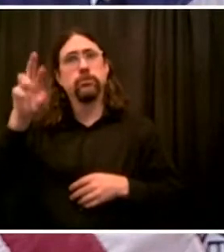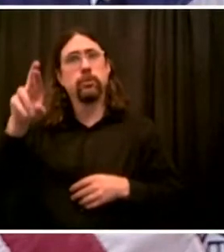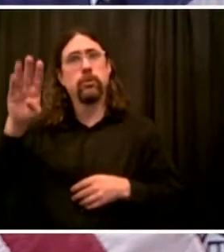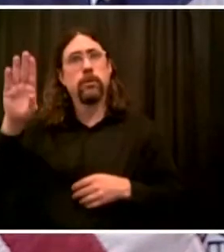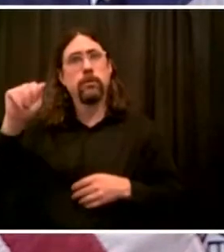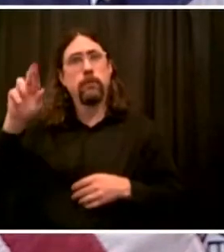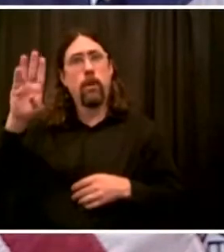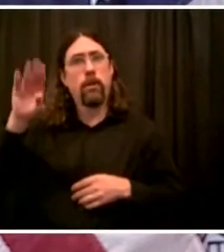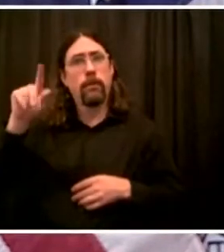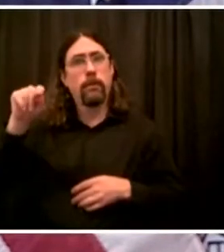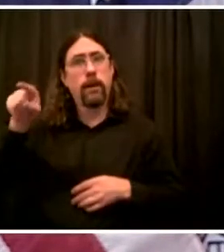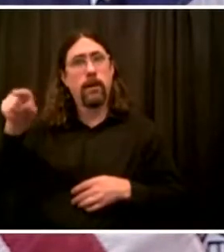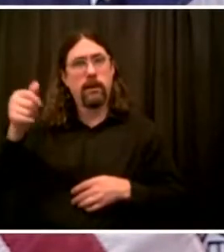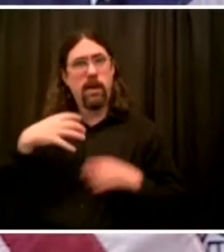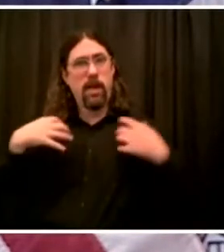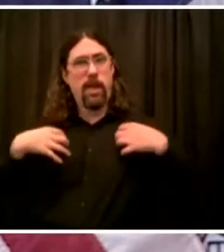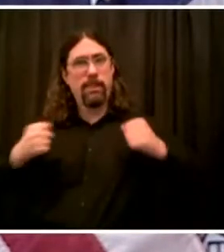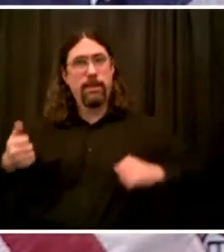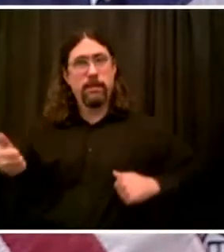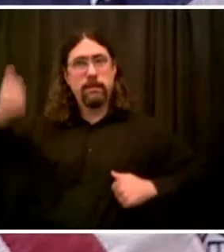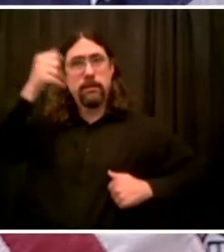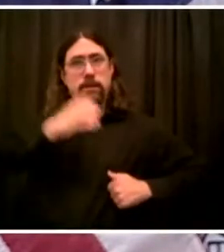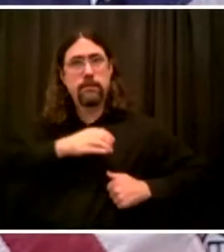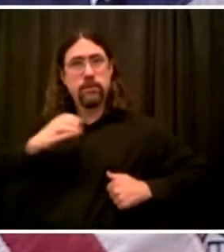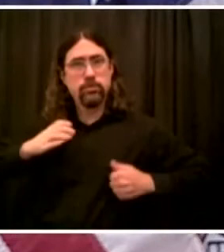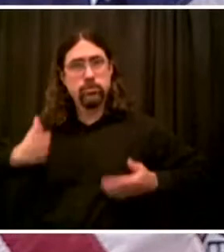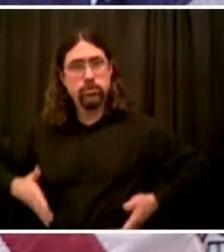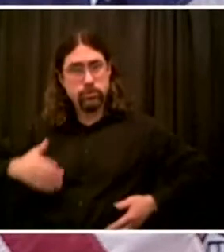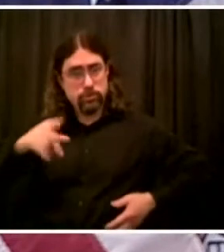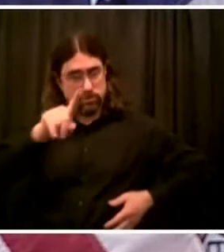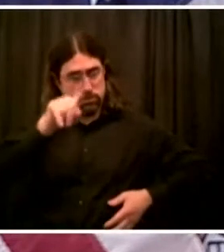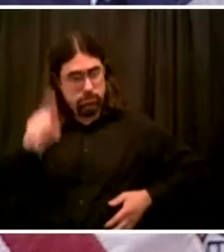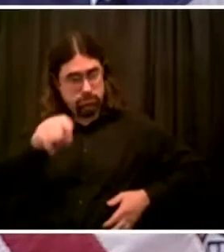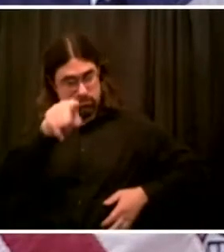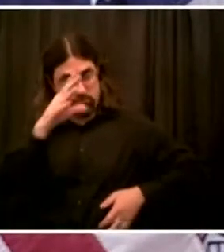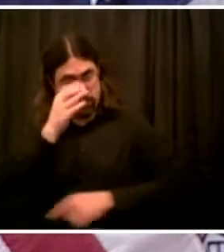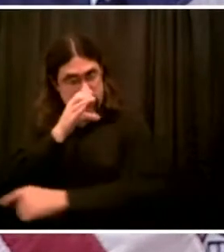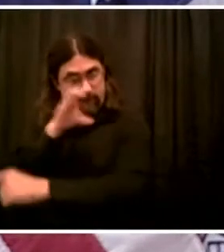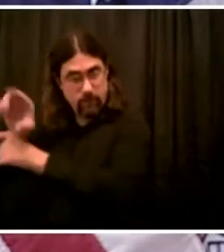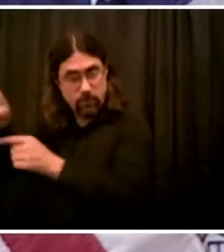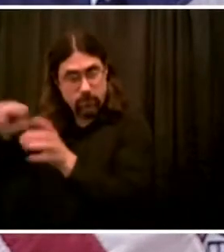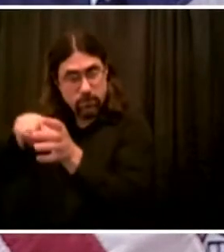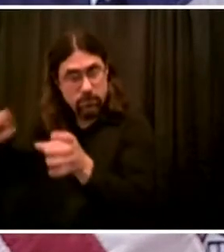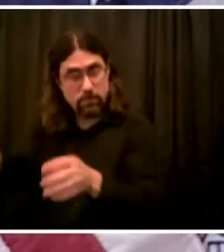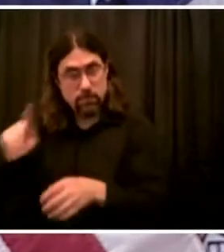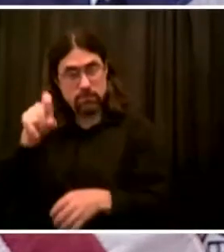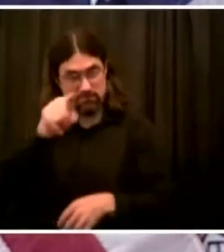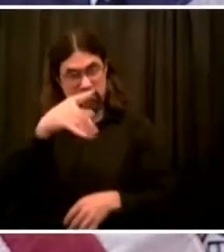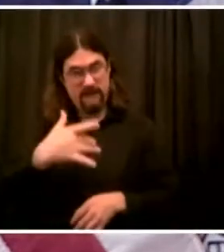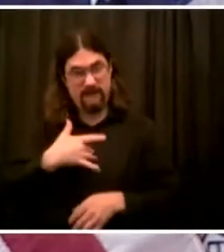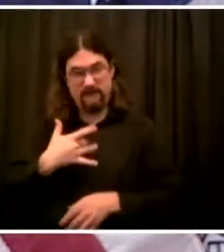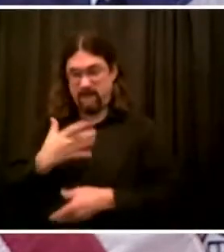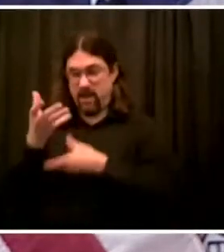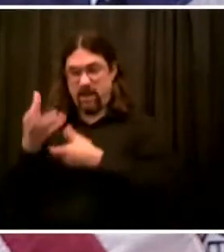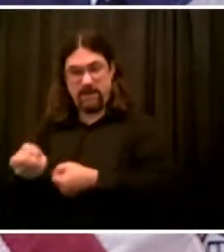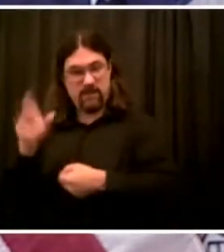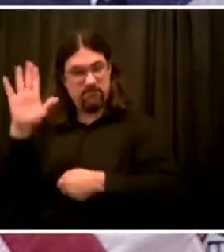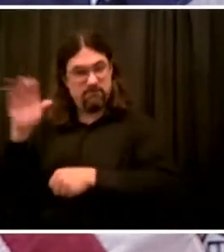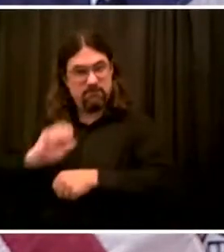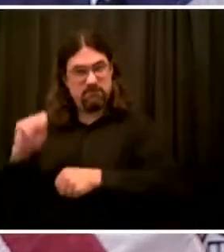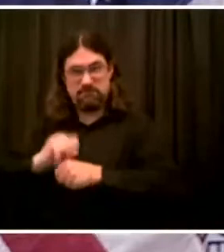and what do you say about these law enforcement unions that are calling for her removal? So let me